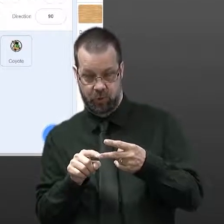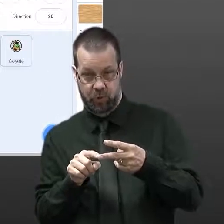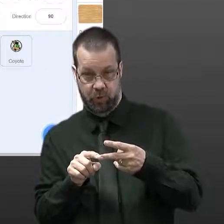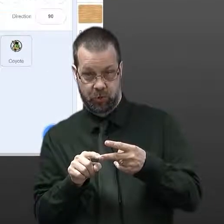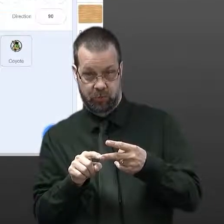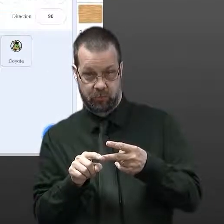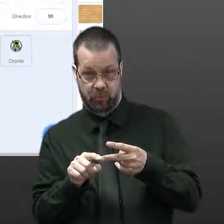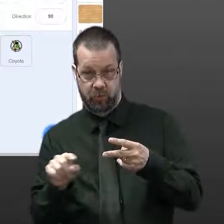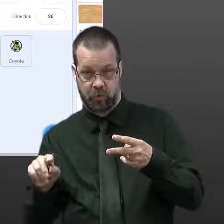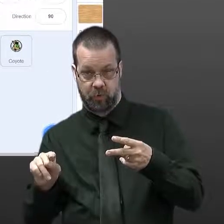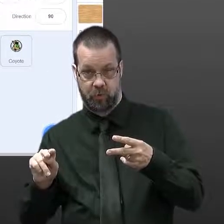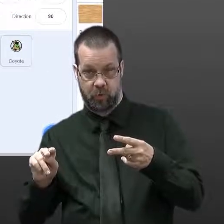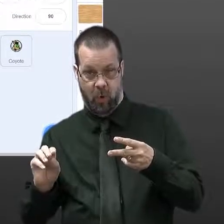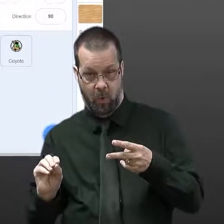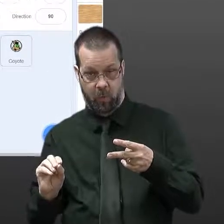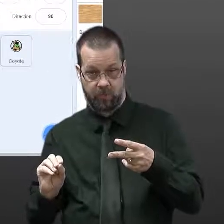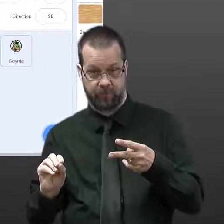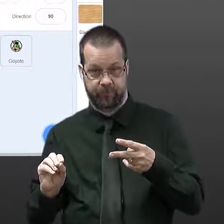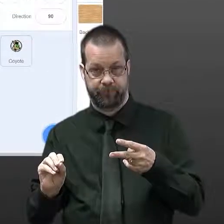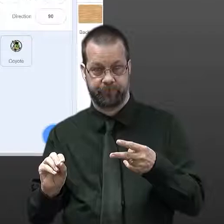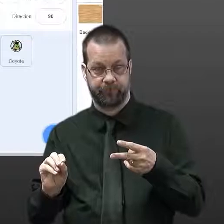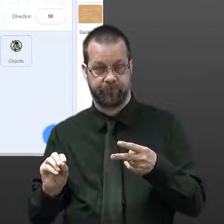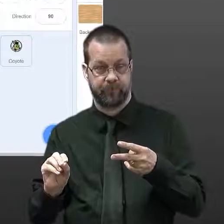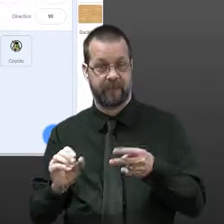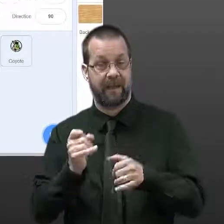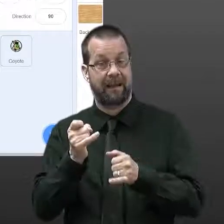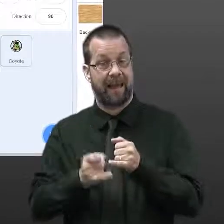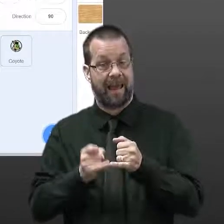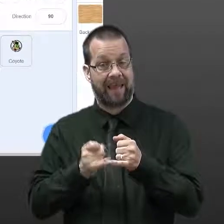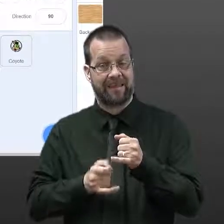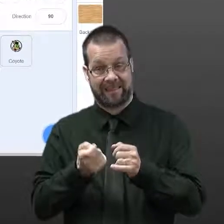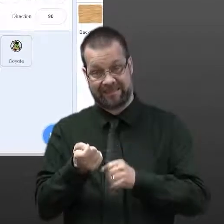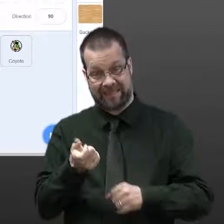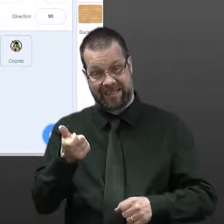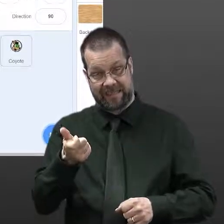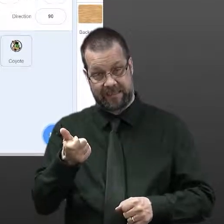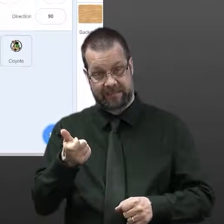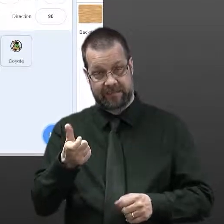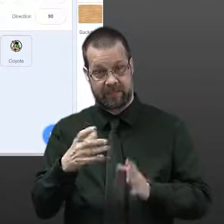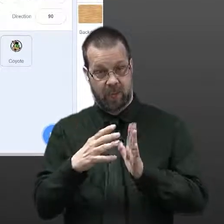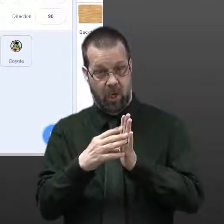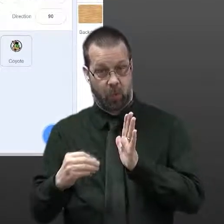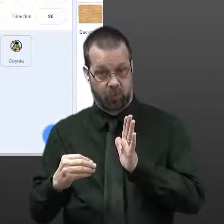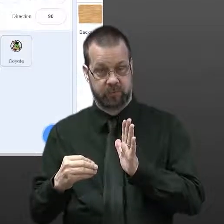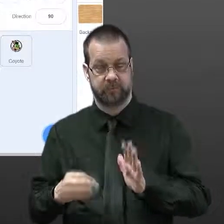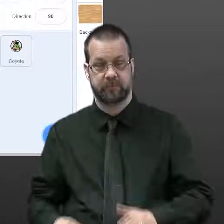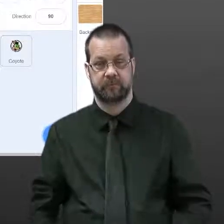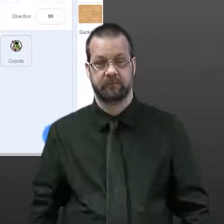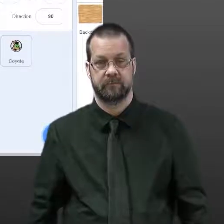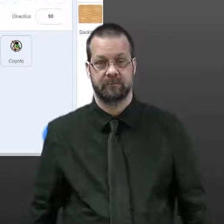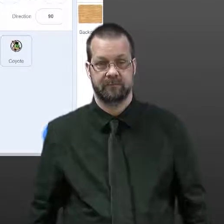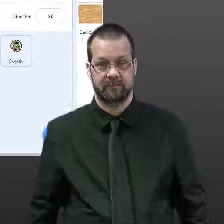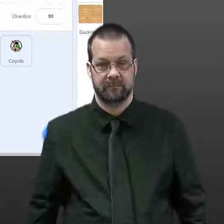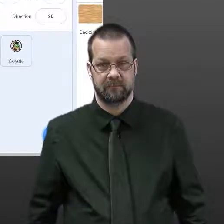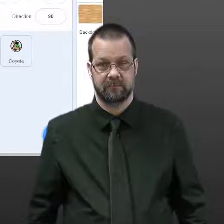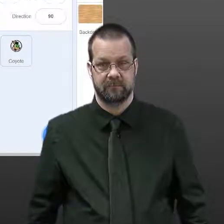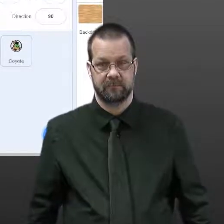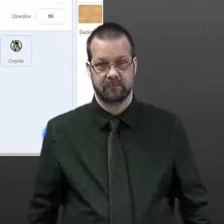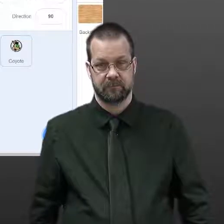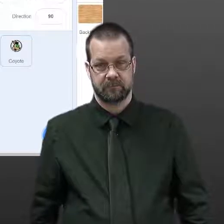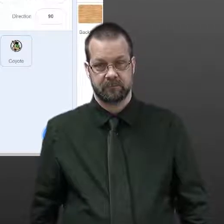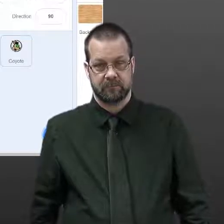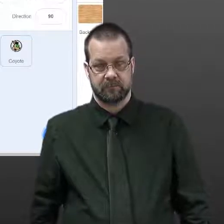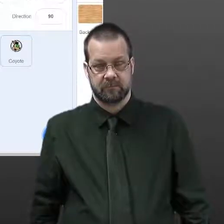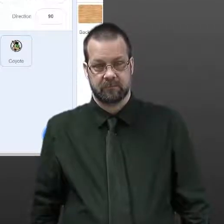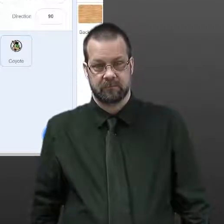the shooting to no. And then the very last thing we can do is delete this clone. And that will